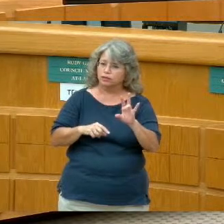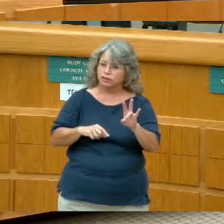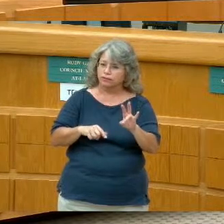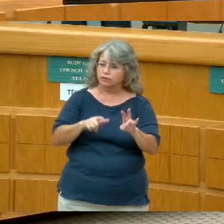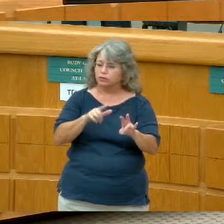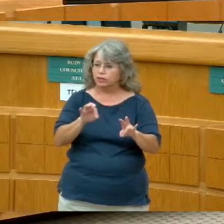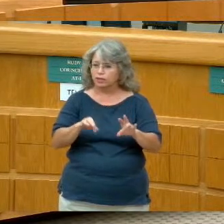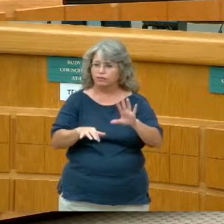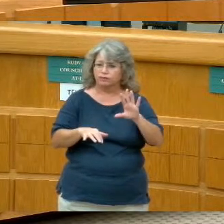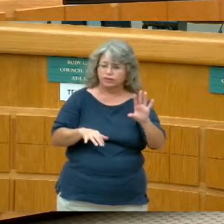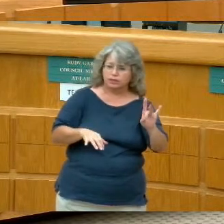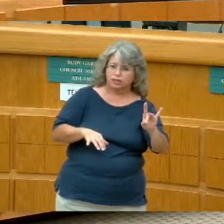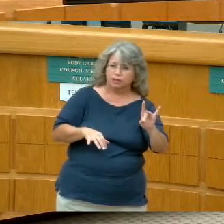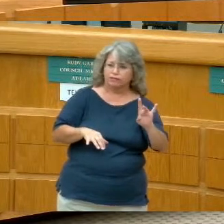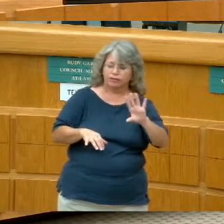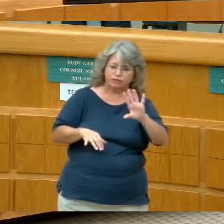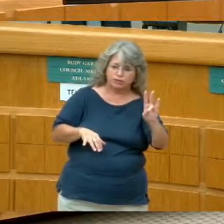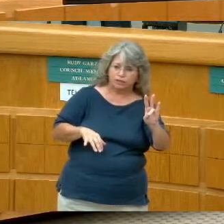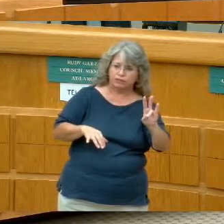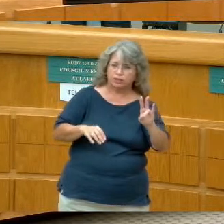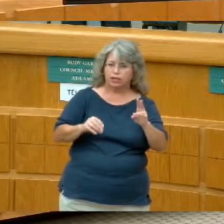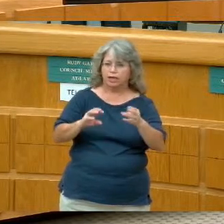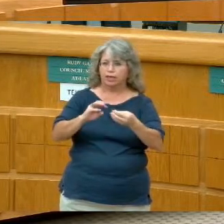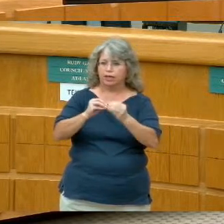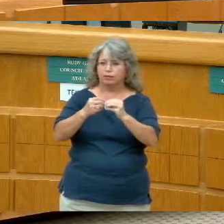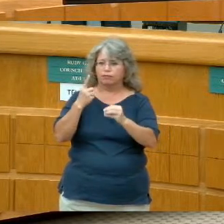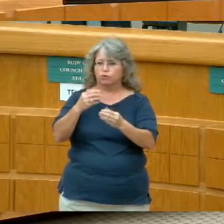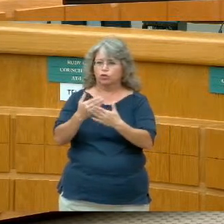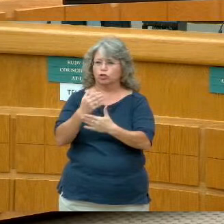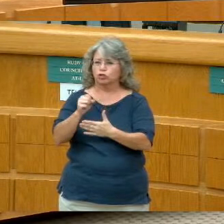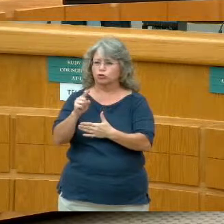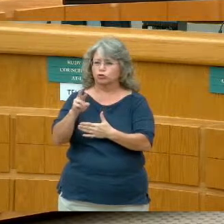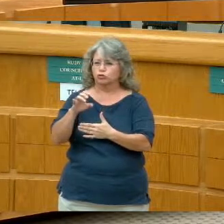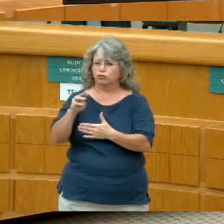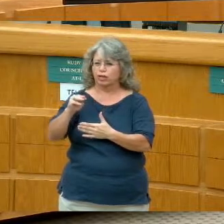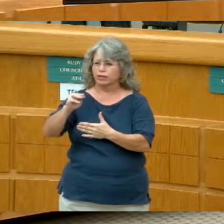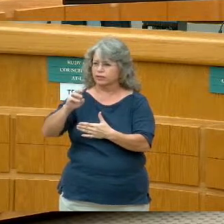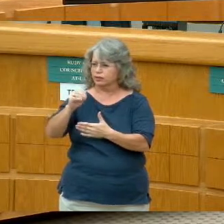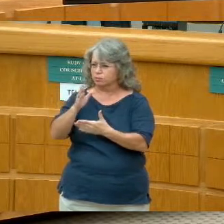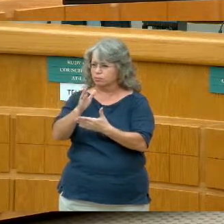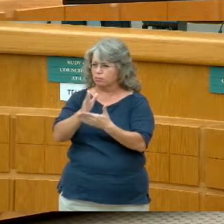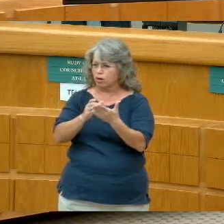57, 67, and the numbers for the new strain is a part of that.